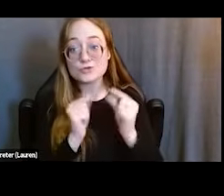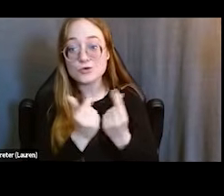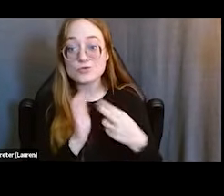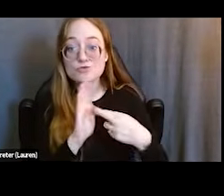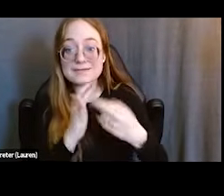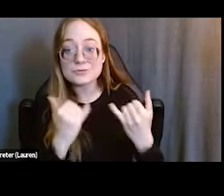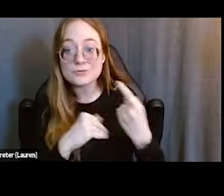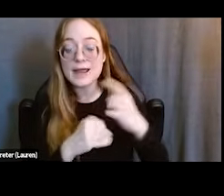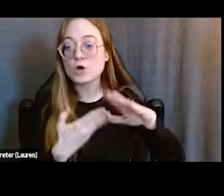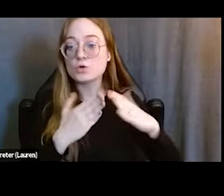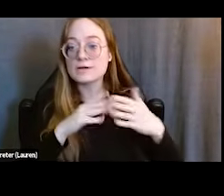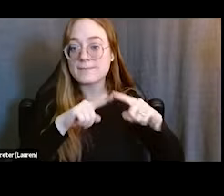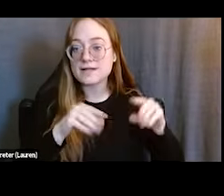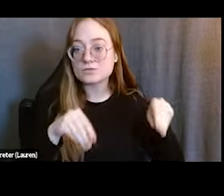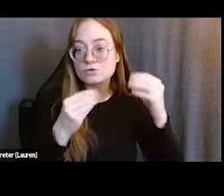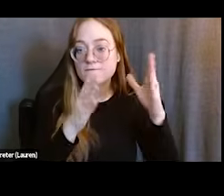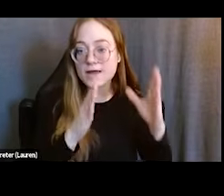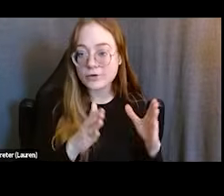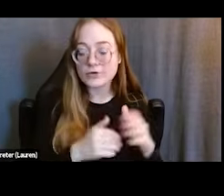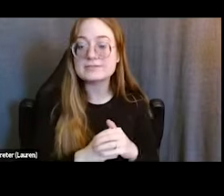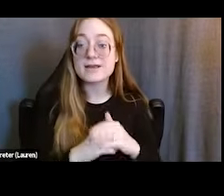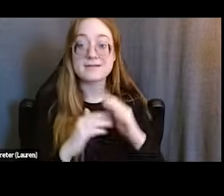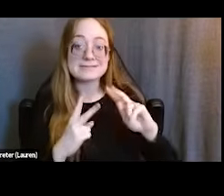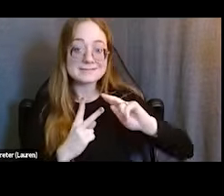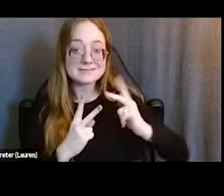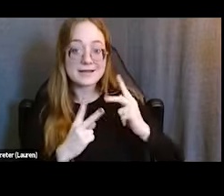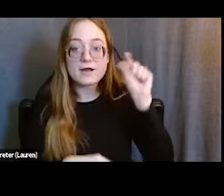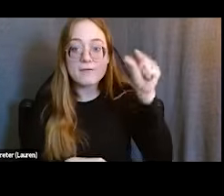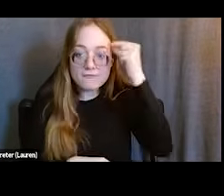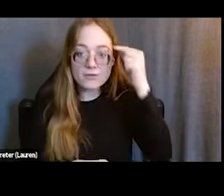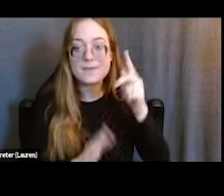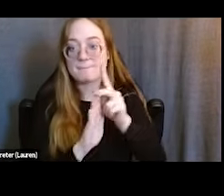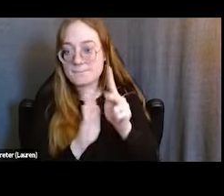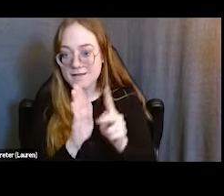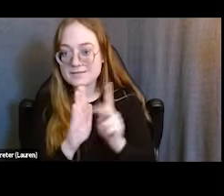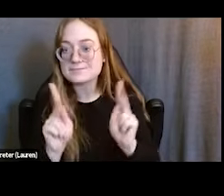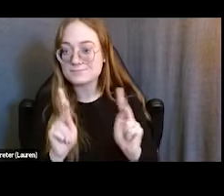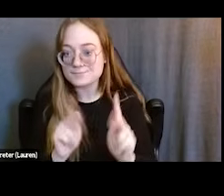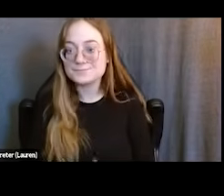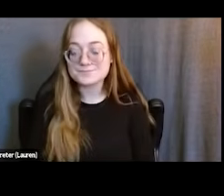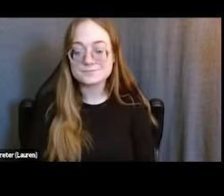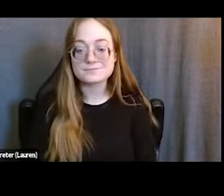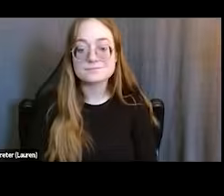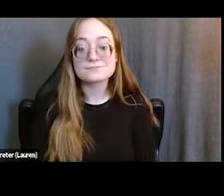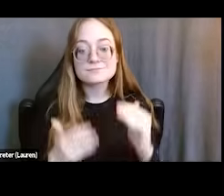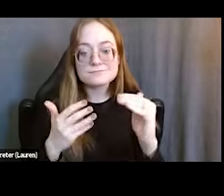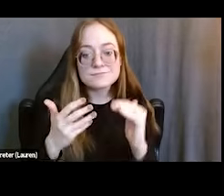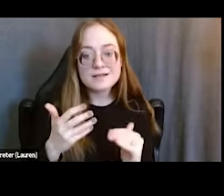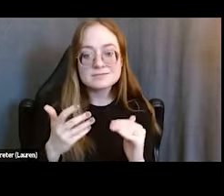are community-based providers, followed by those of you in government and policy. Next would